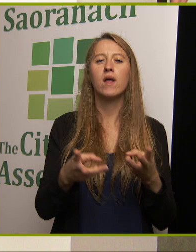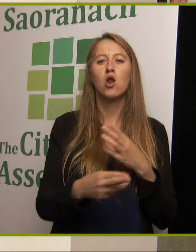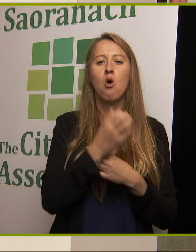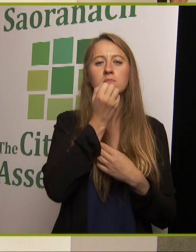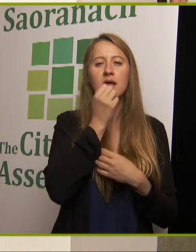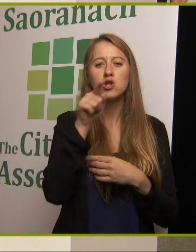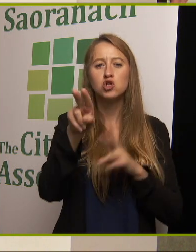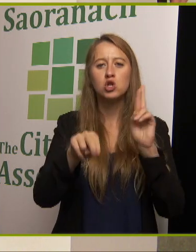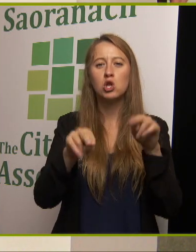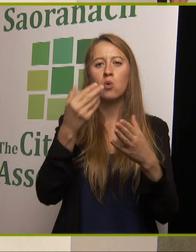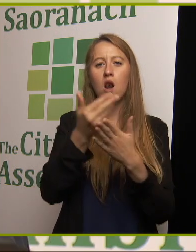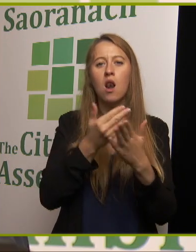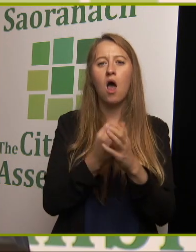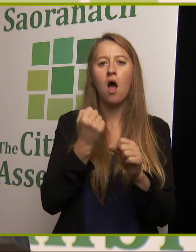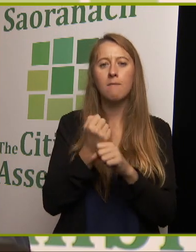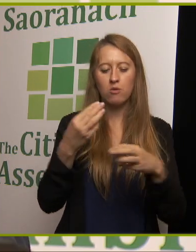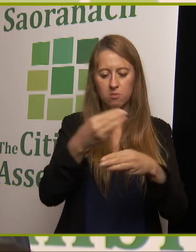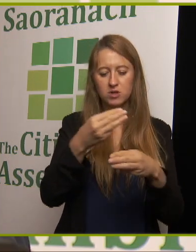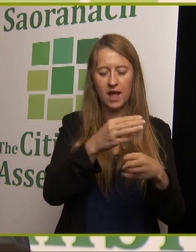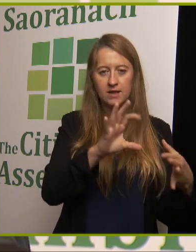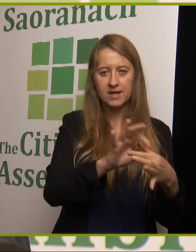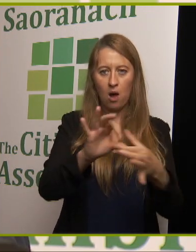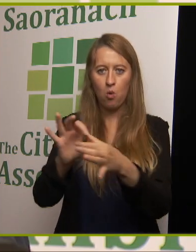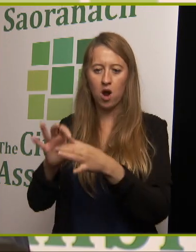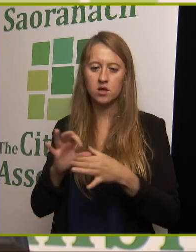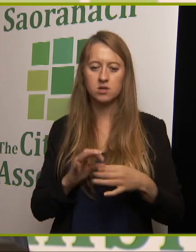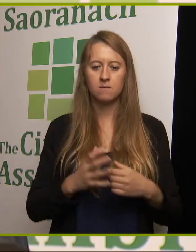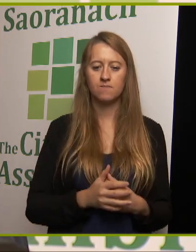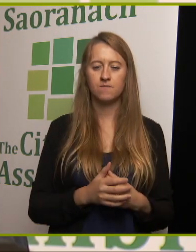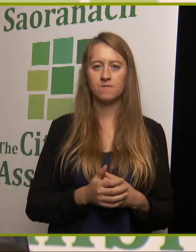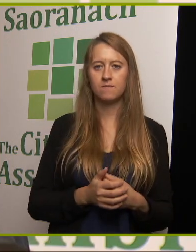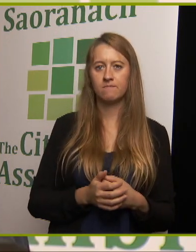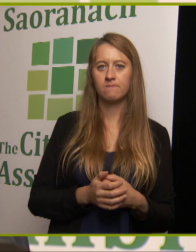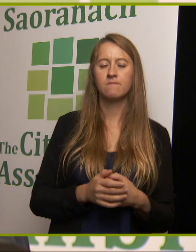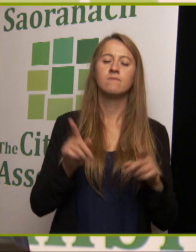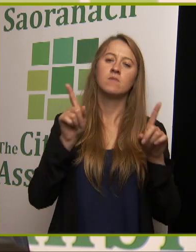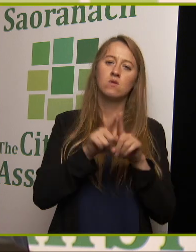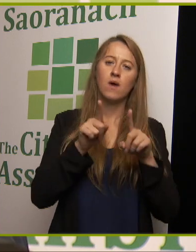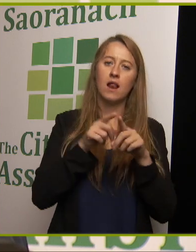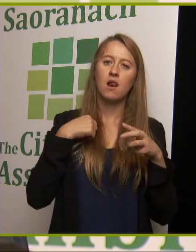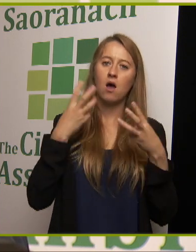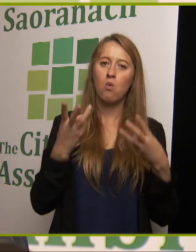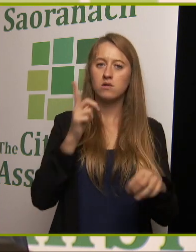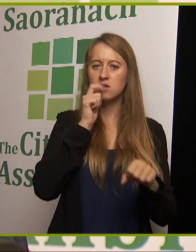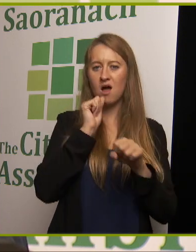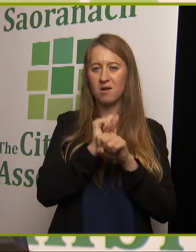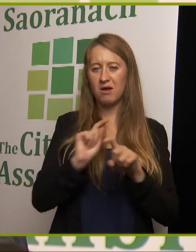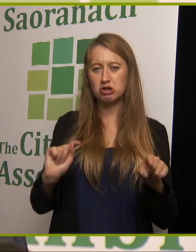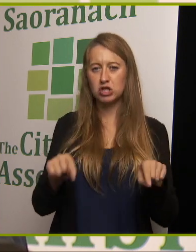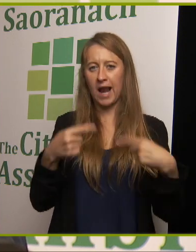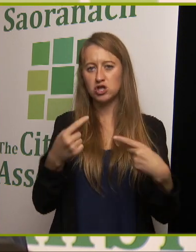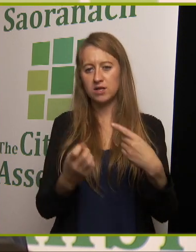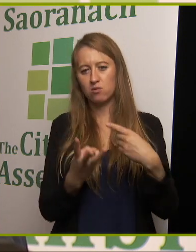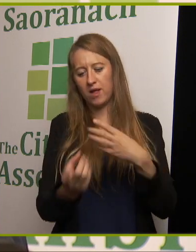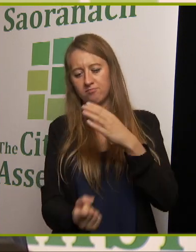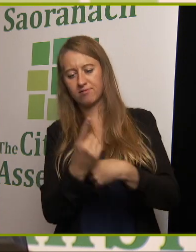a network of marine protected areas. And then I want to maybe set out some of the future challenges that I see, but I think these are things that will be shared